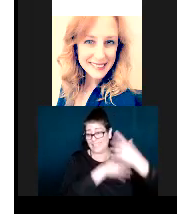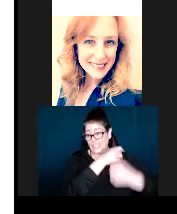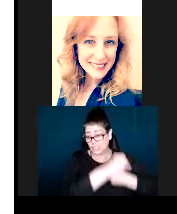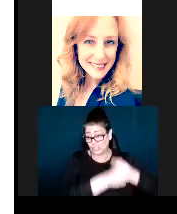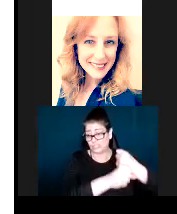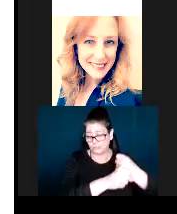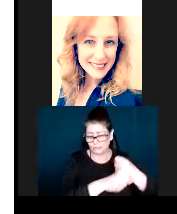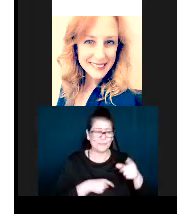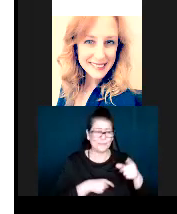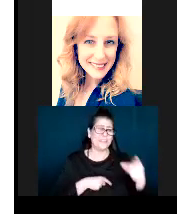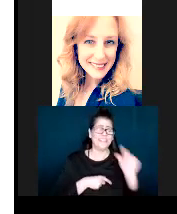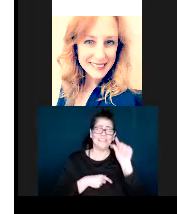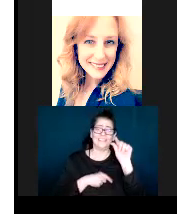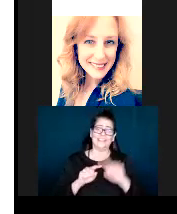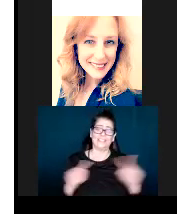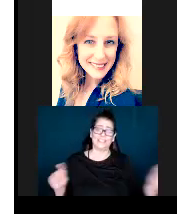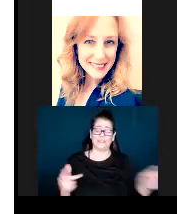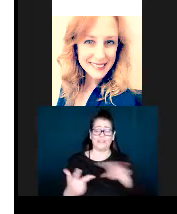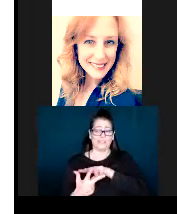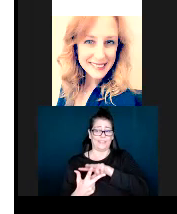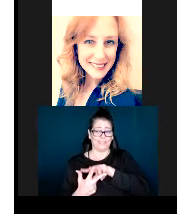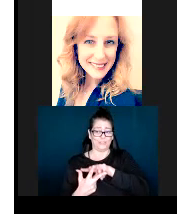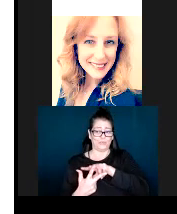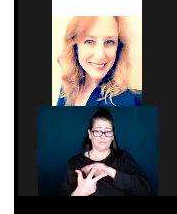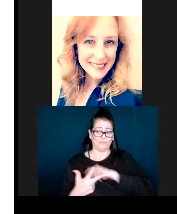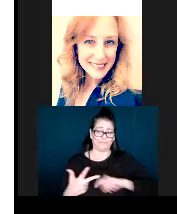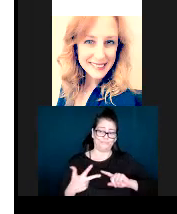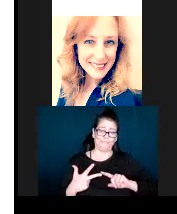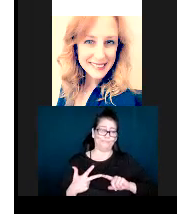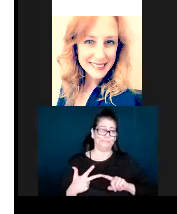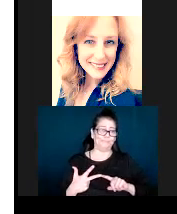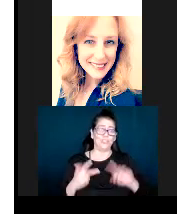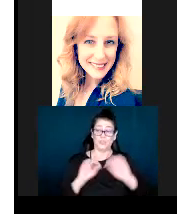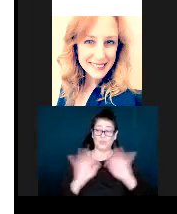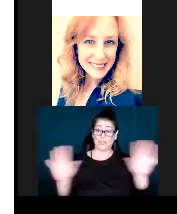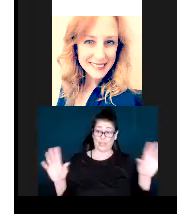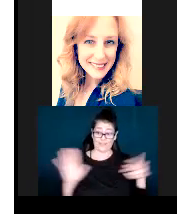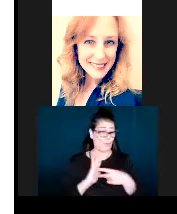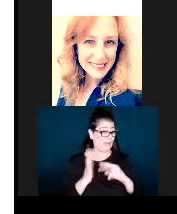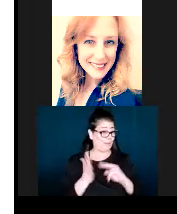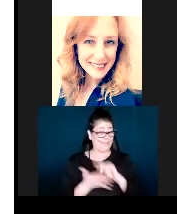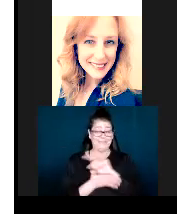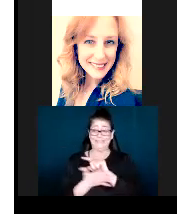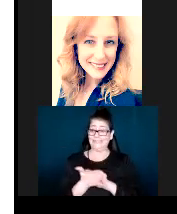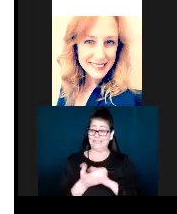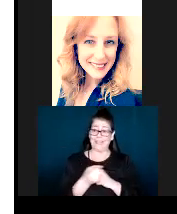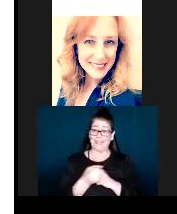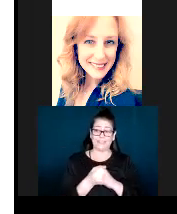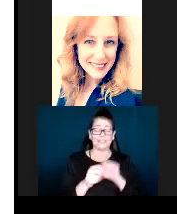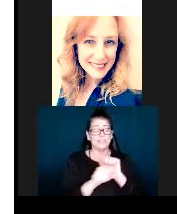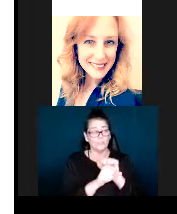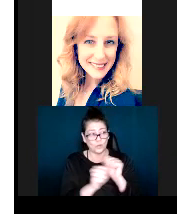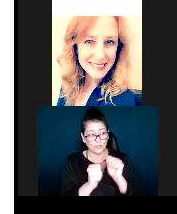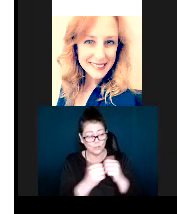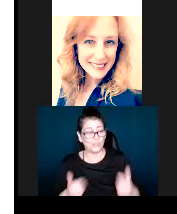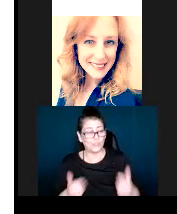of a different twist to it than the other two. So to define it, legal advocacy is working with survivors to